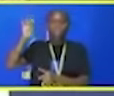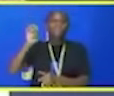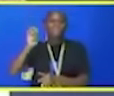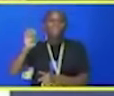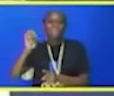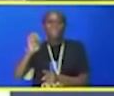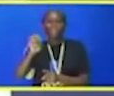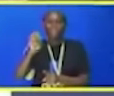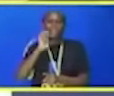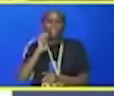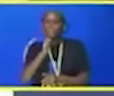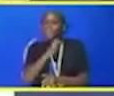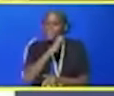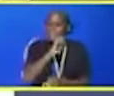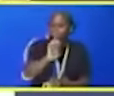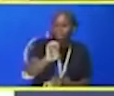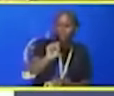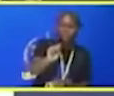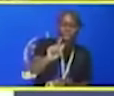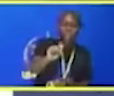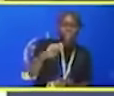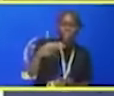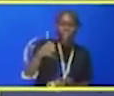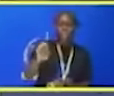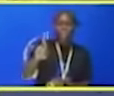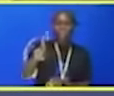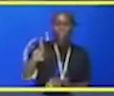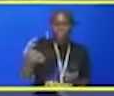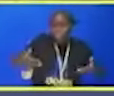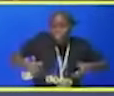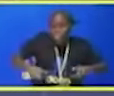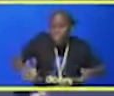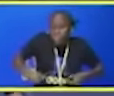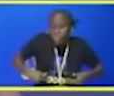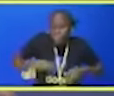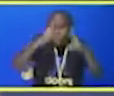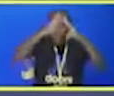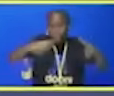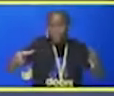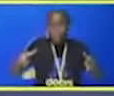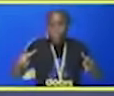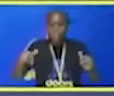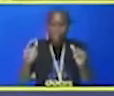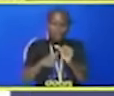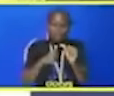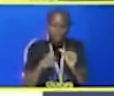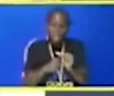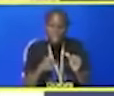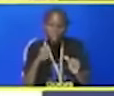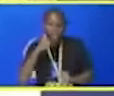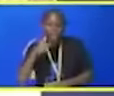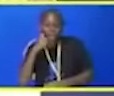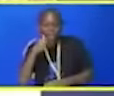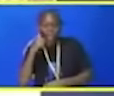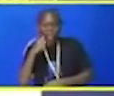means to walk in favor. A young village girl taken from Shushan until she became